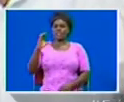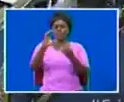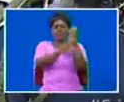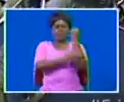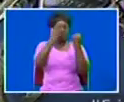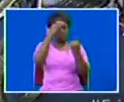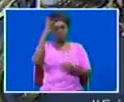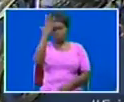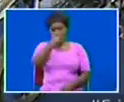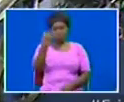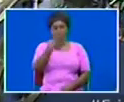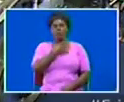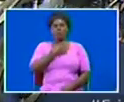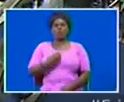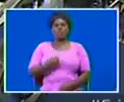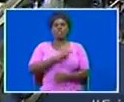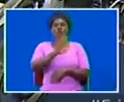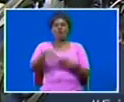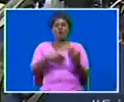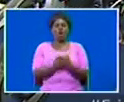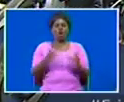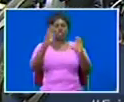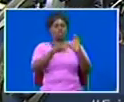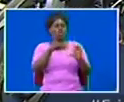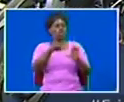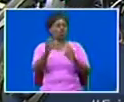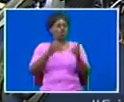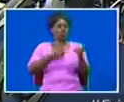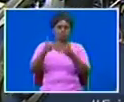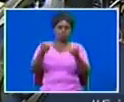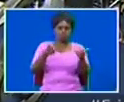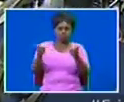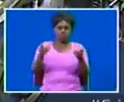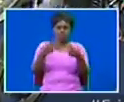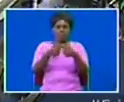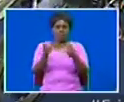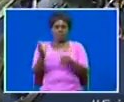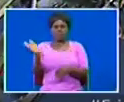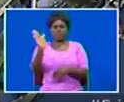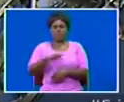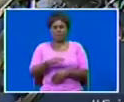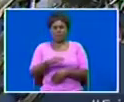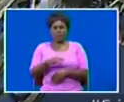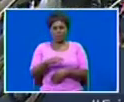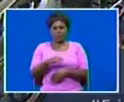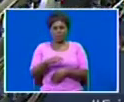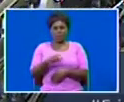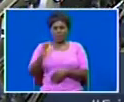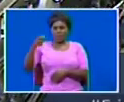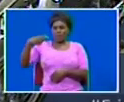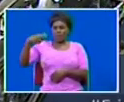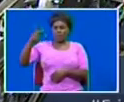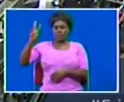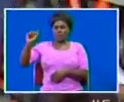I wish we could, all of us could go on this trip with you and see the sceneries that we haven't seen. But Chua, coming to you, what is the most